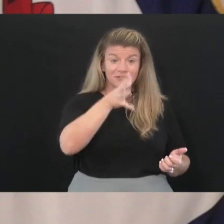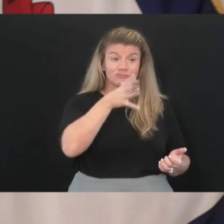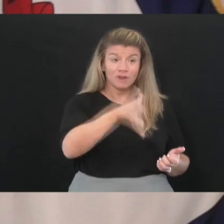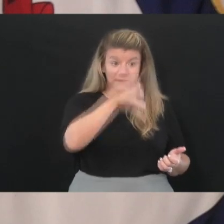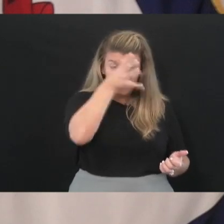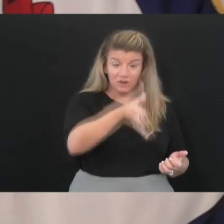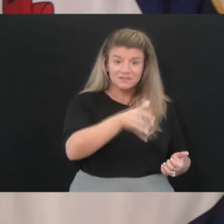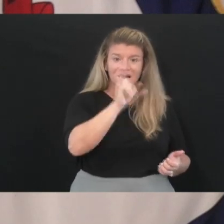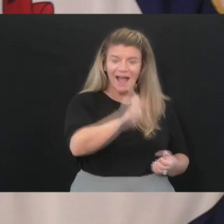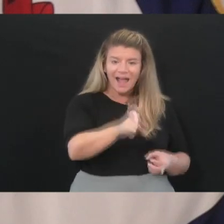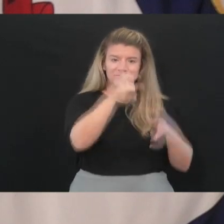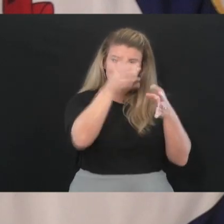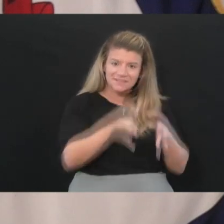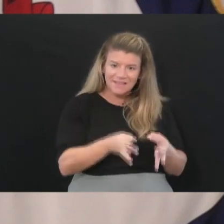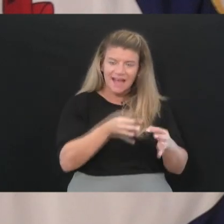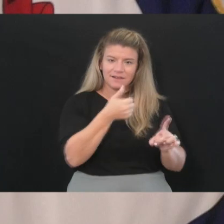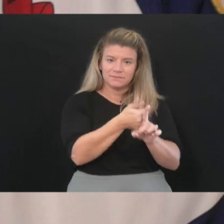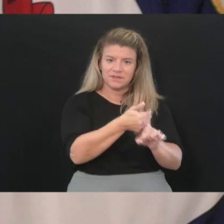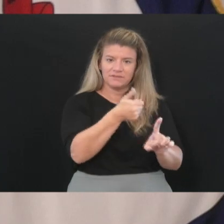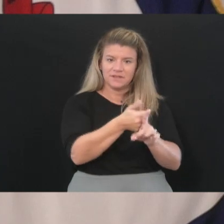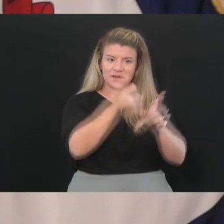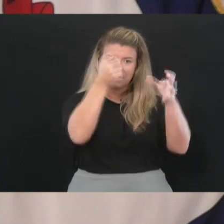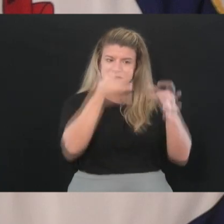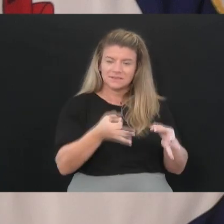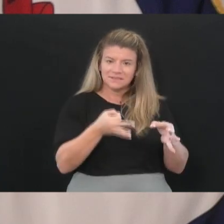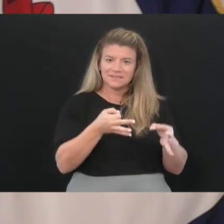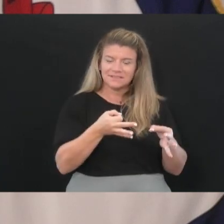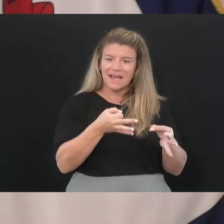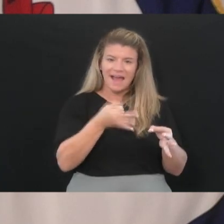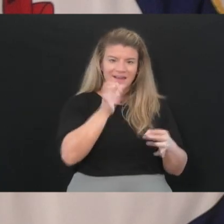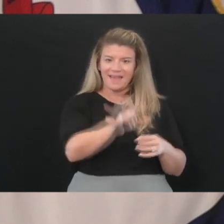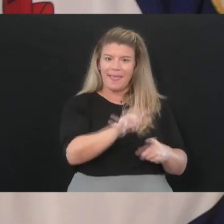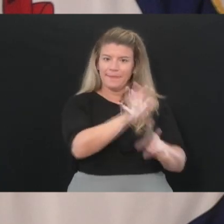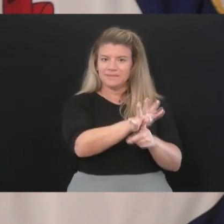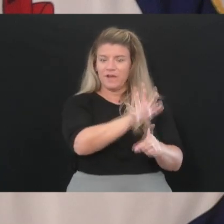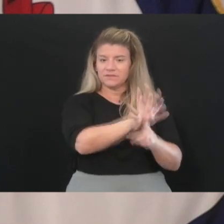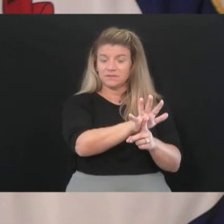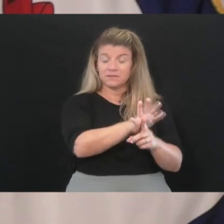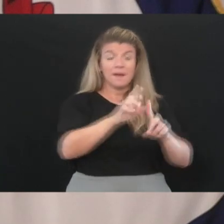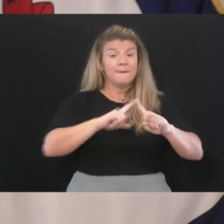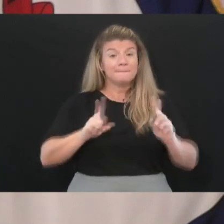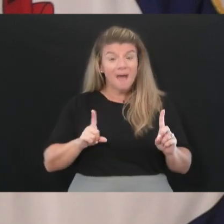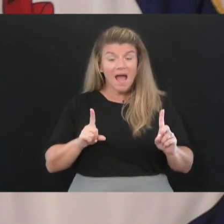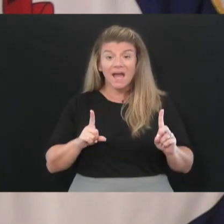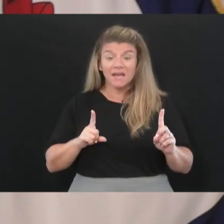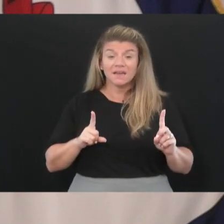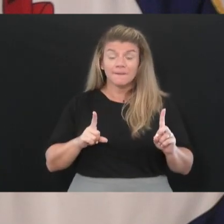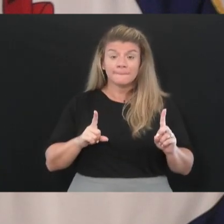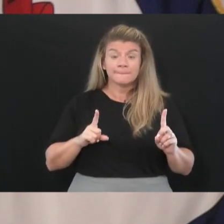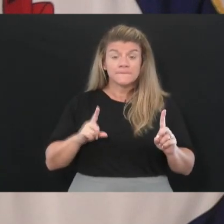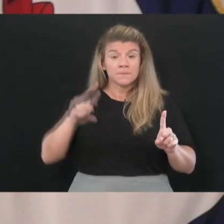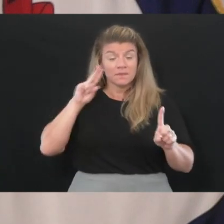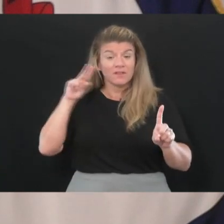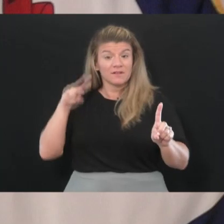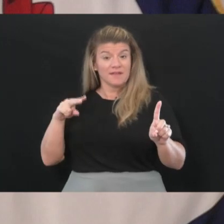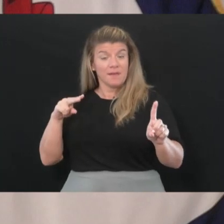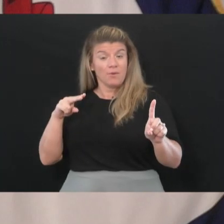to be able to make that decision and make that decision themselves. But from the standpoint of